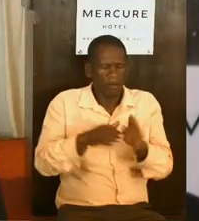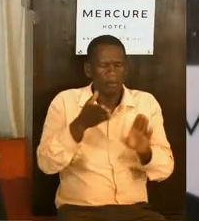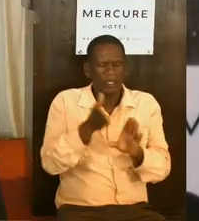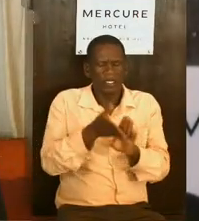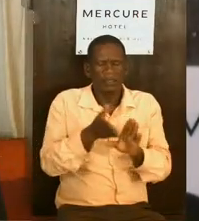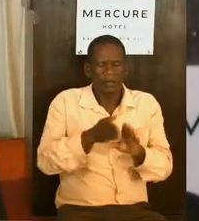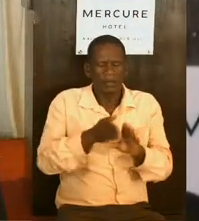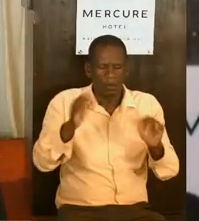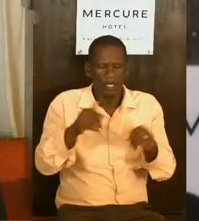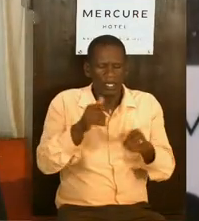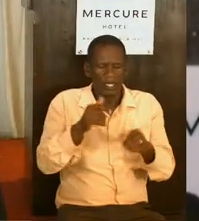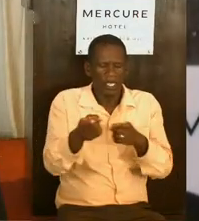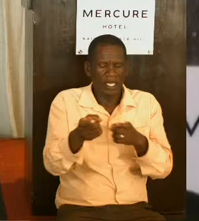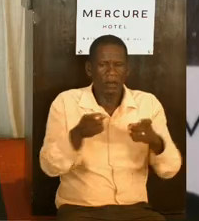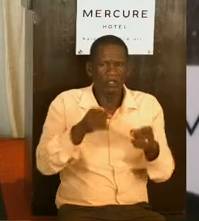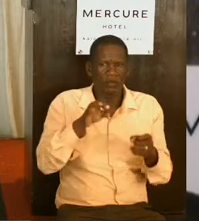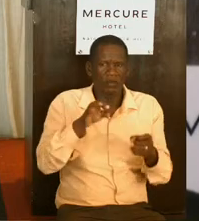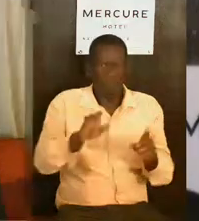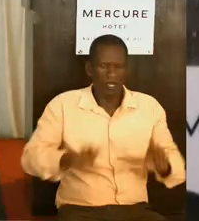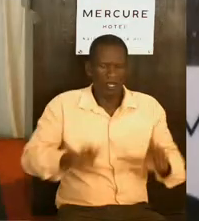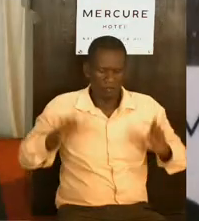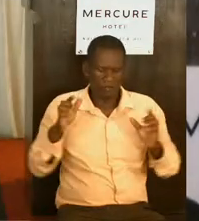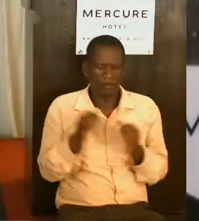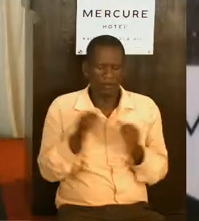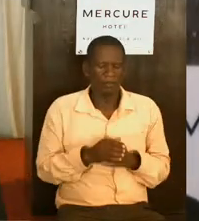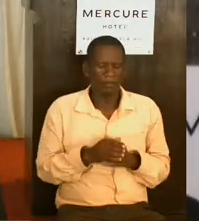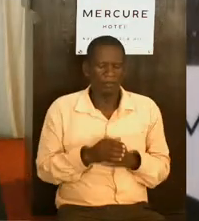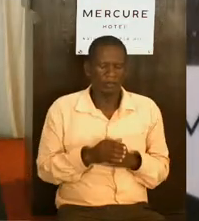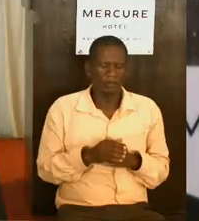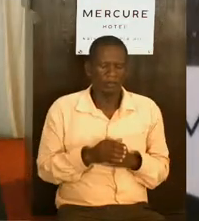in the management of their lives